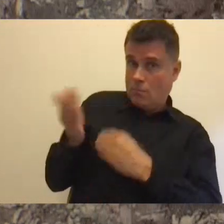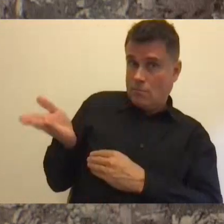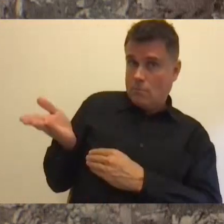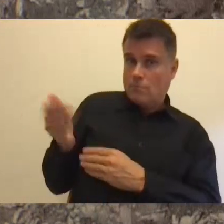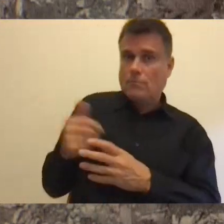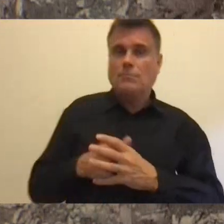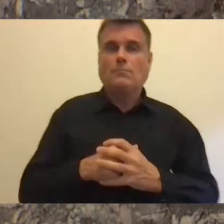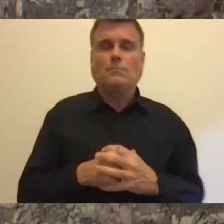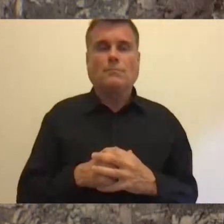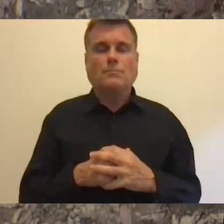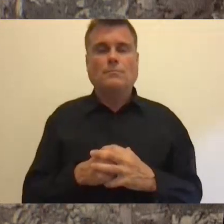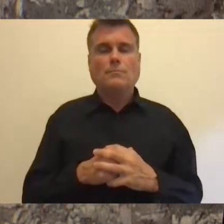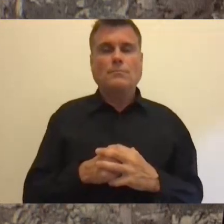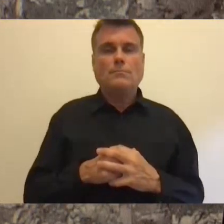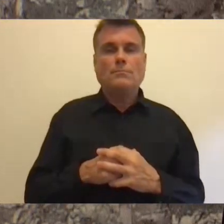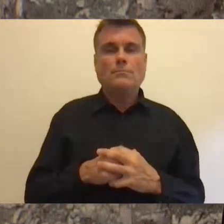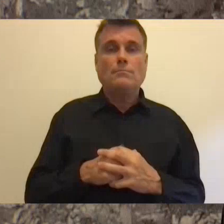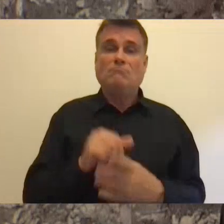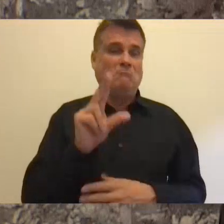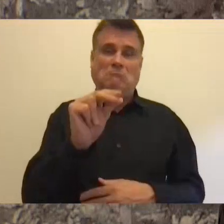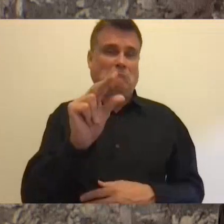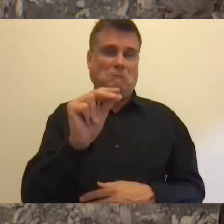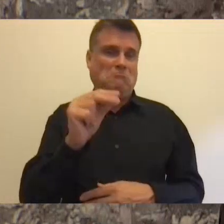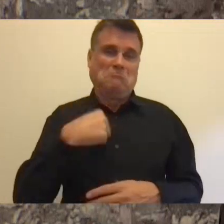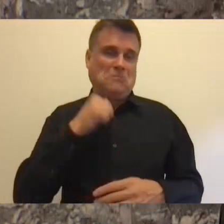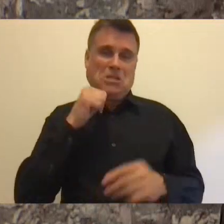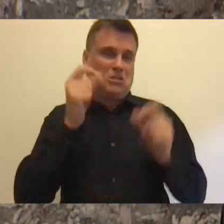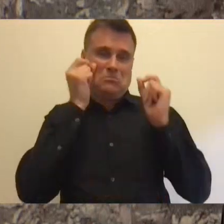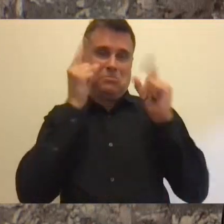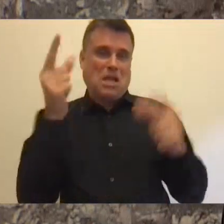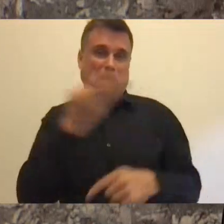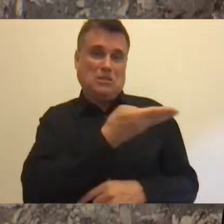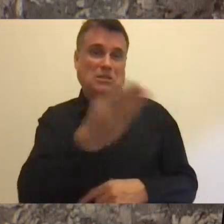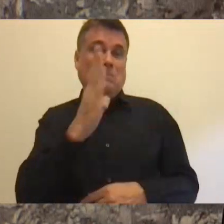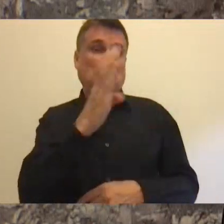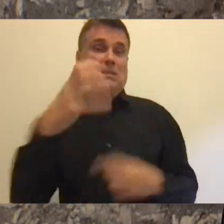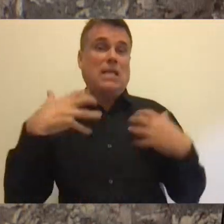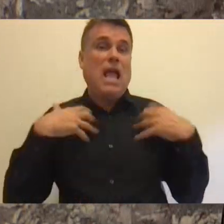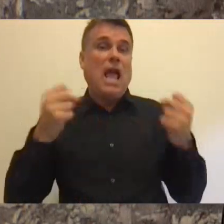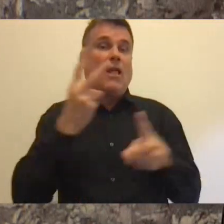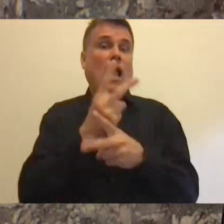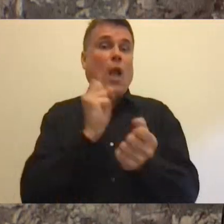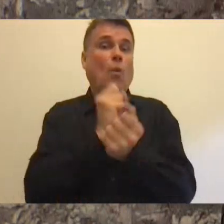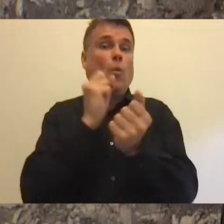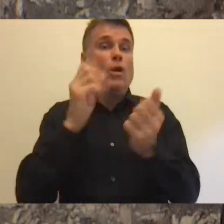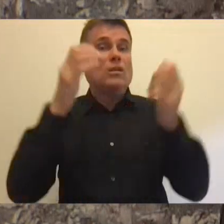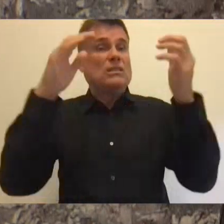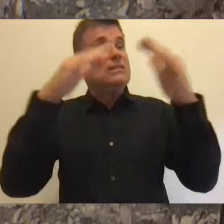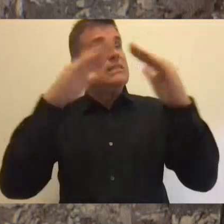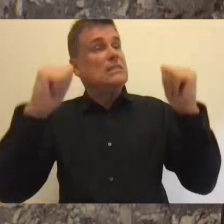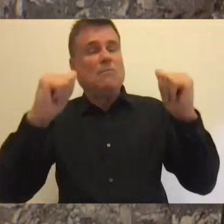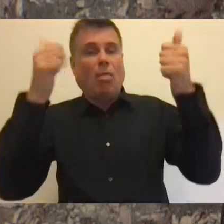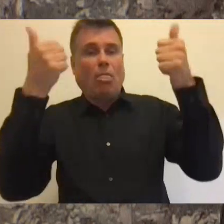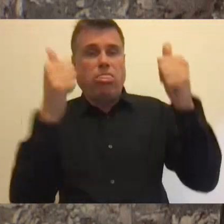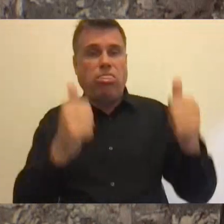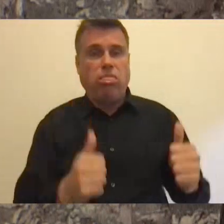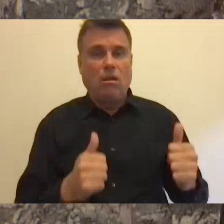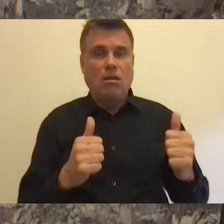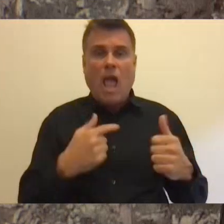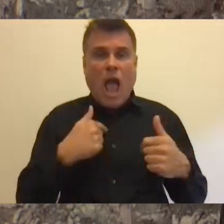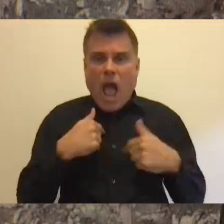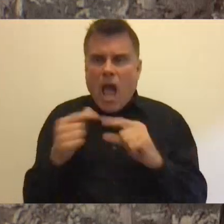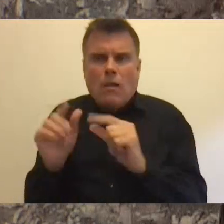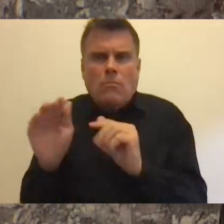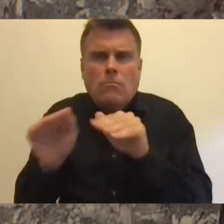healthcare system here in British Columbia, because I have spoken to healthcare professionals who were terminated, including a